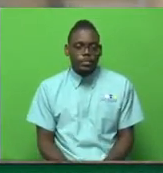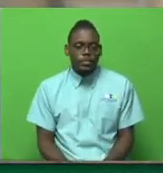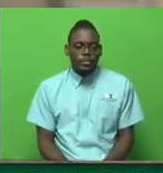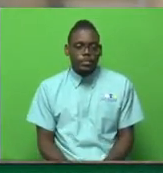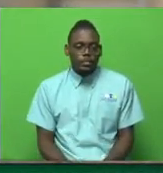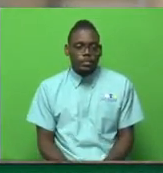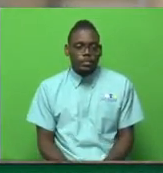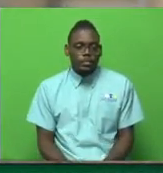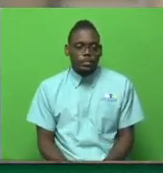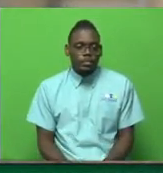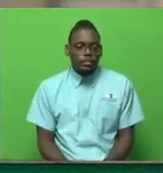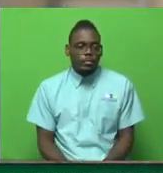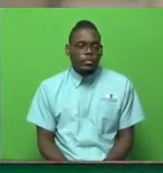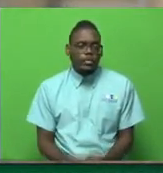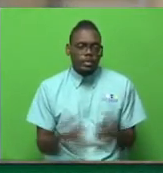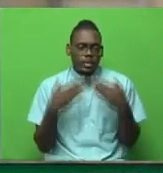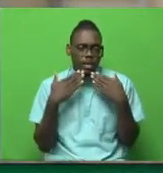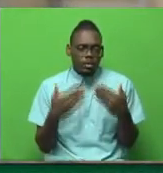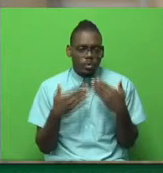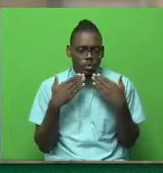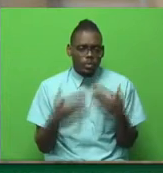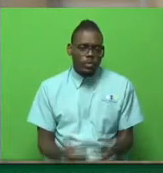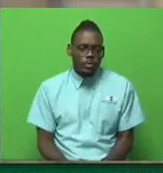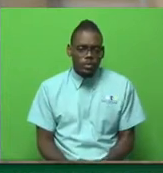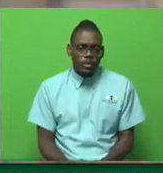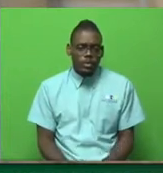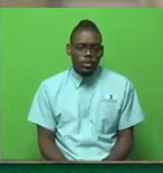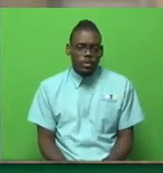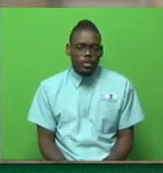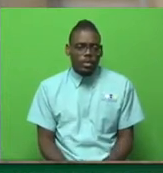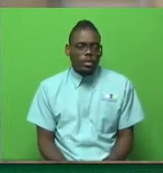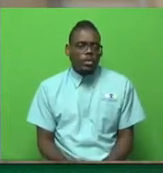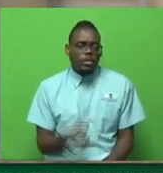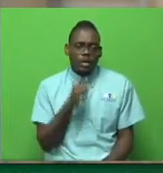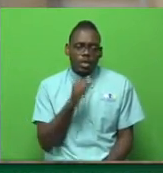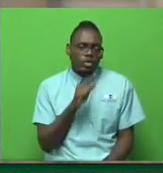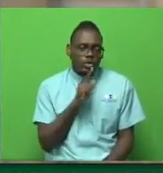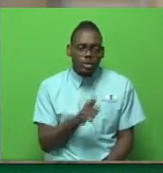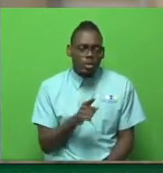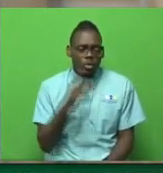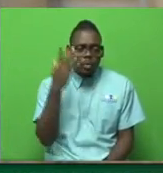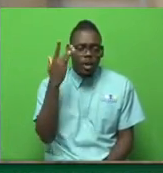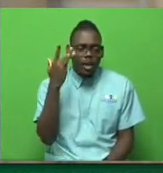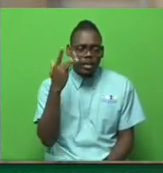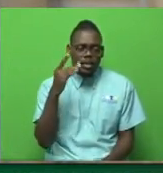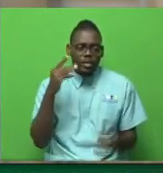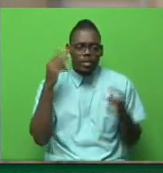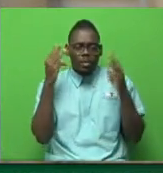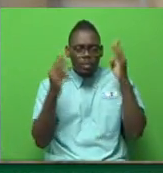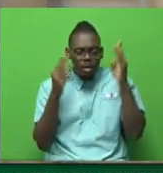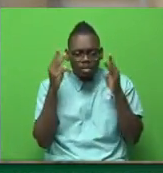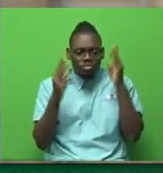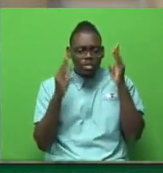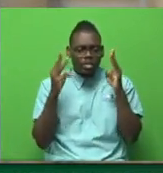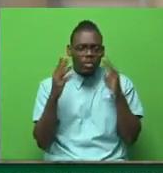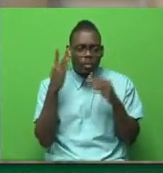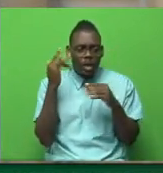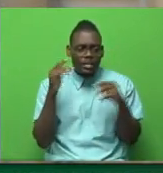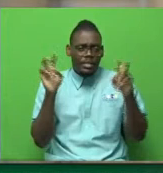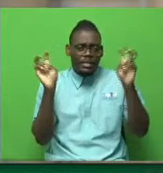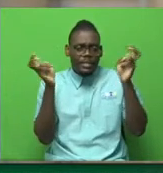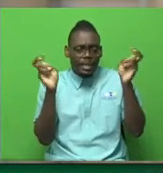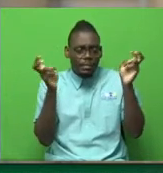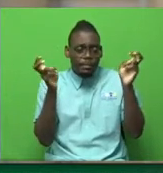thank you Mr Deputy speaker I'm not sure what all the concerns is about and that's why the theme of my presentation today or contribution